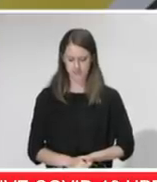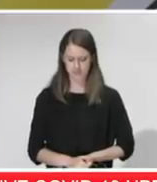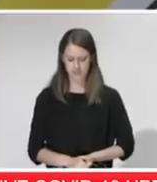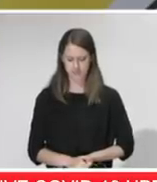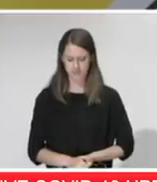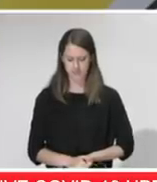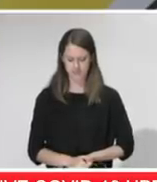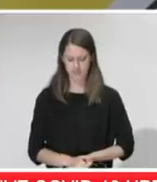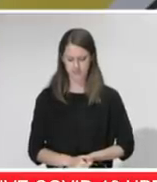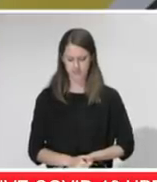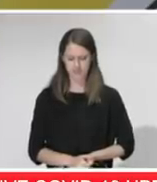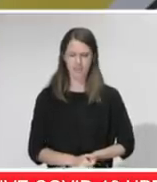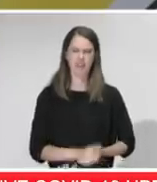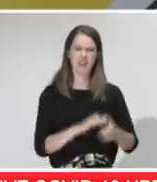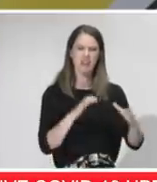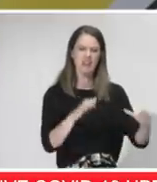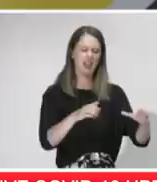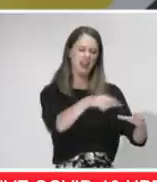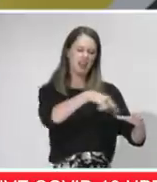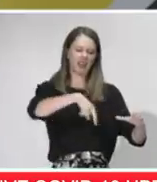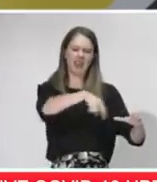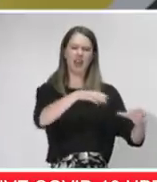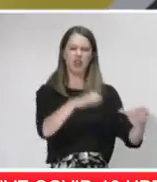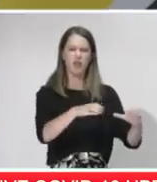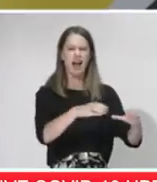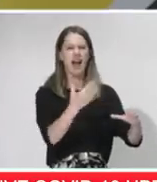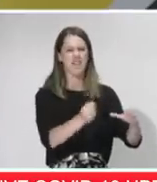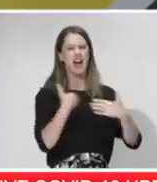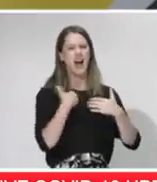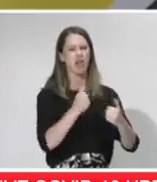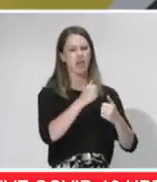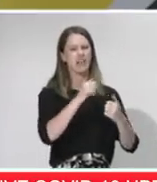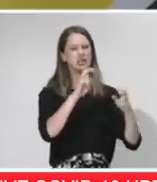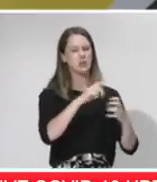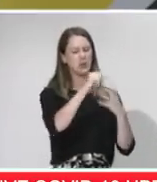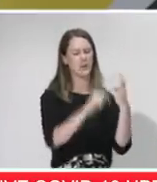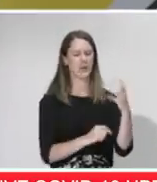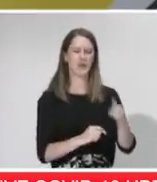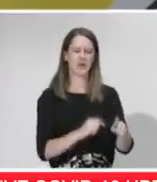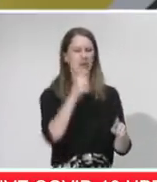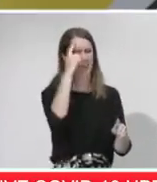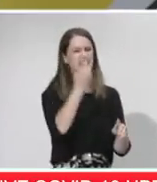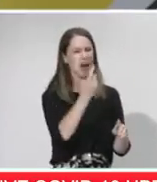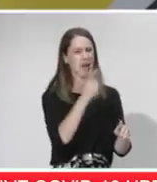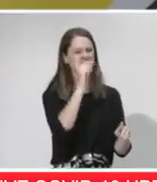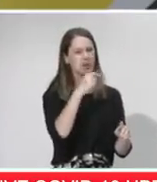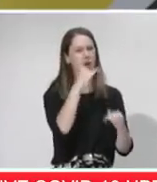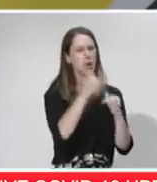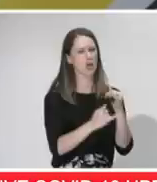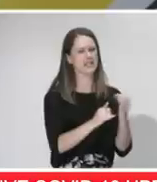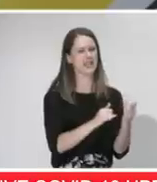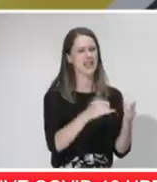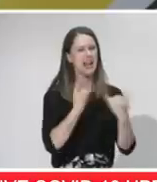We know that because of the underlying vulnerabilities of members of this group, we need to be prepared for further serious illness and possible